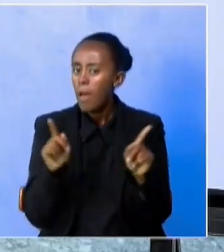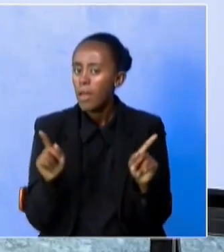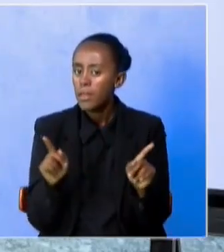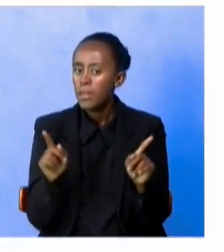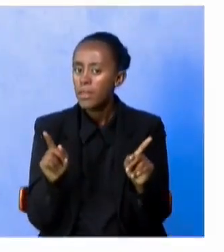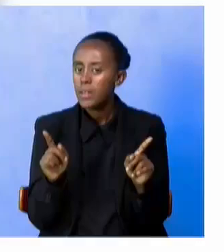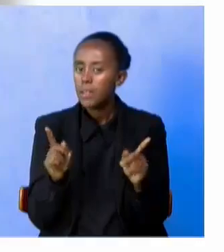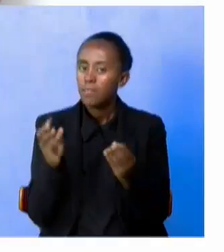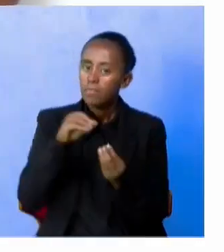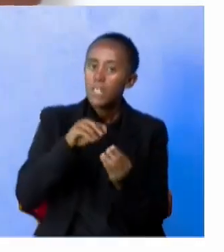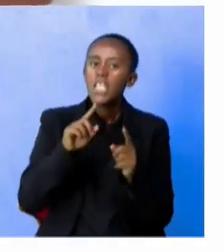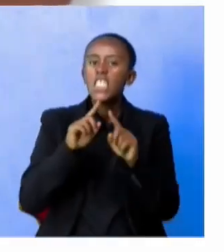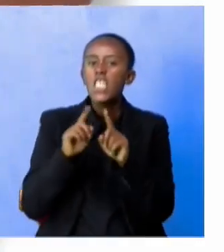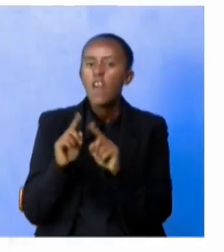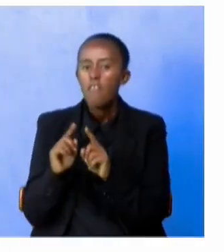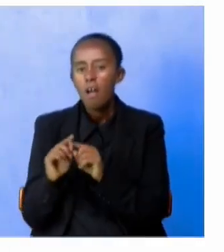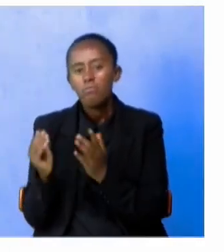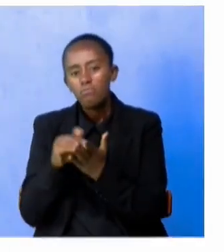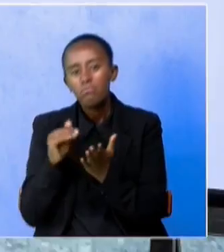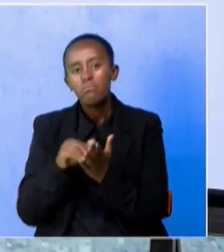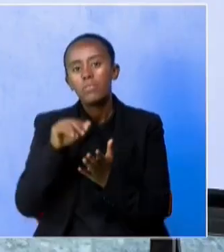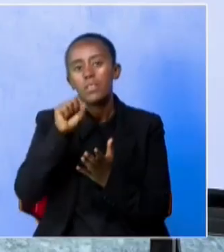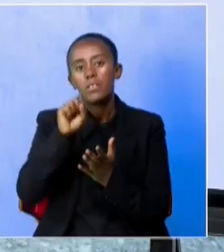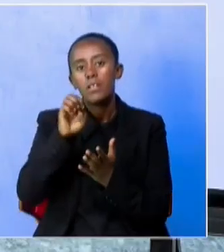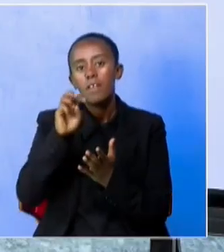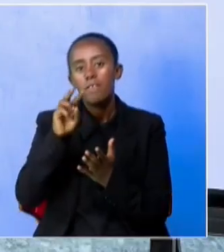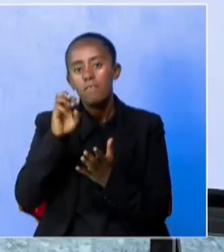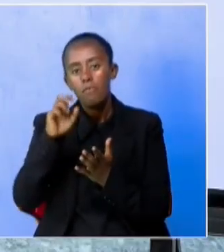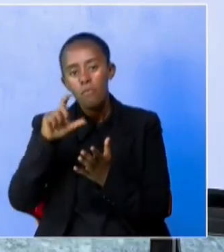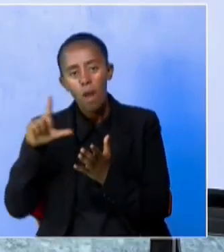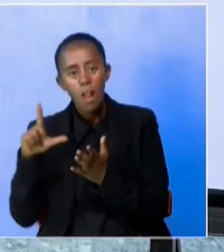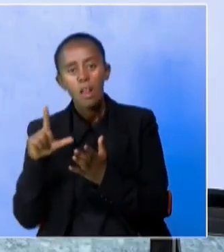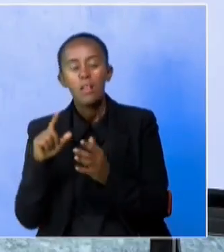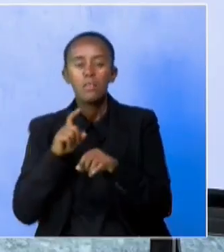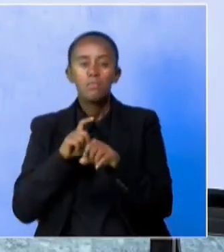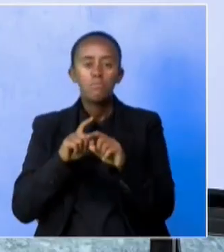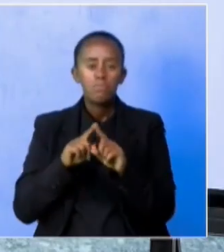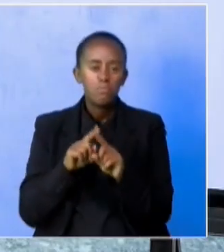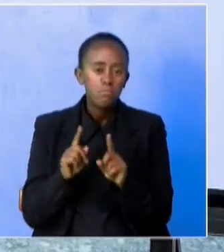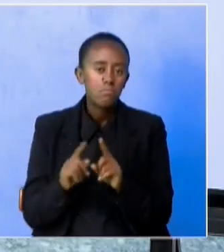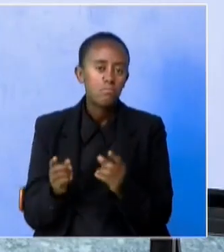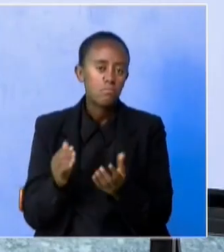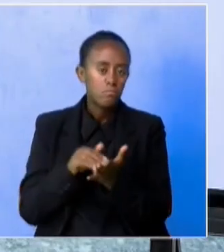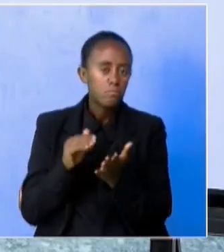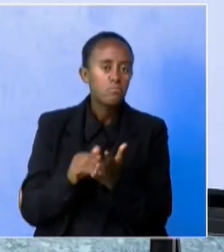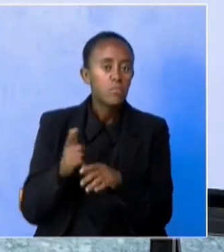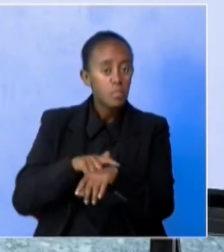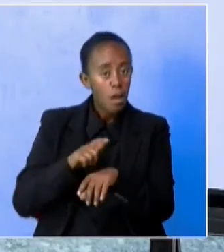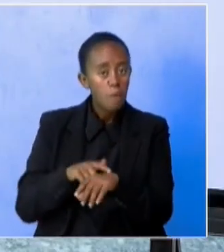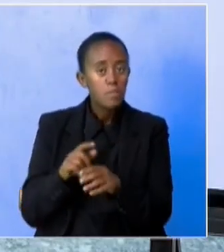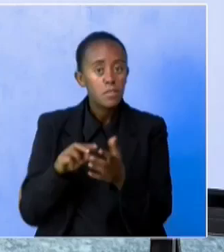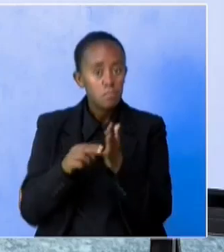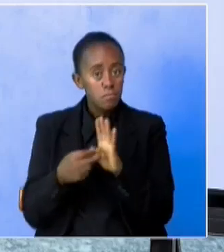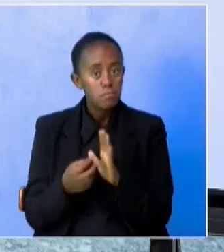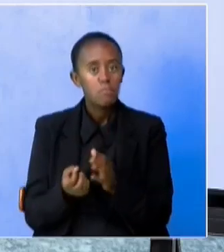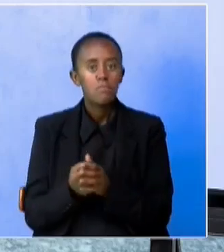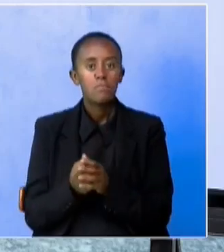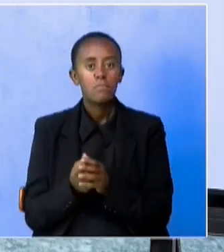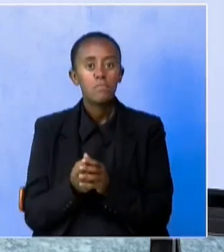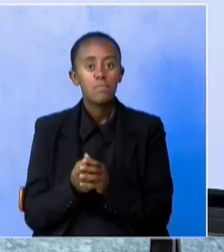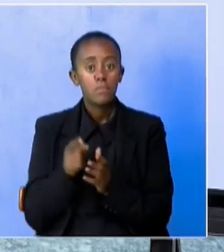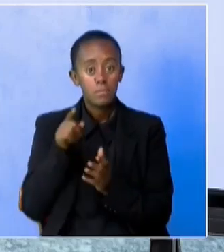given it repetition. We have said several times, and that is showing us that this action was